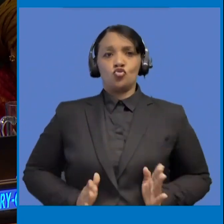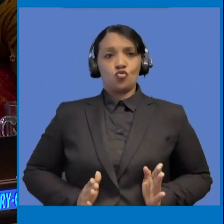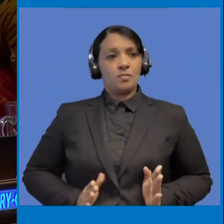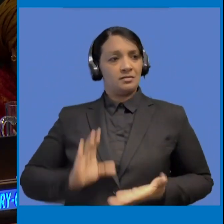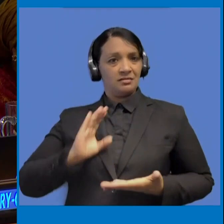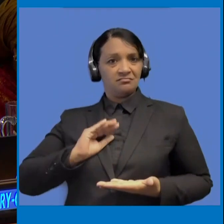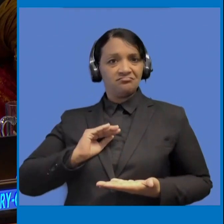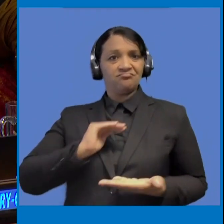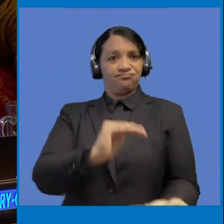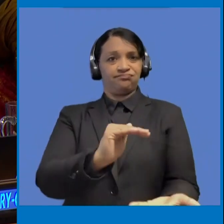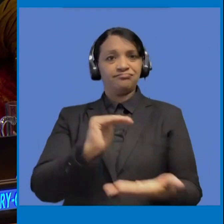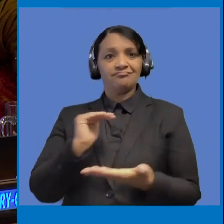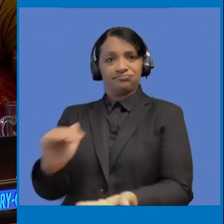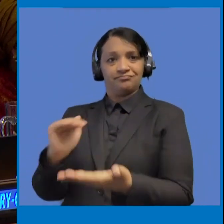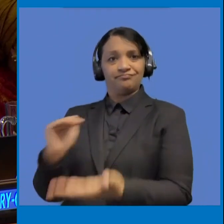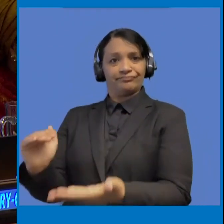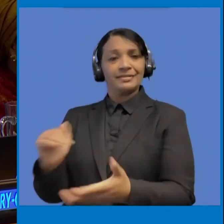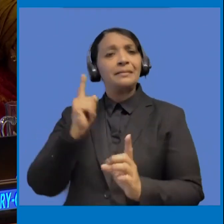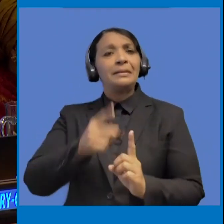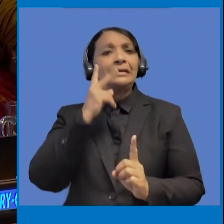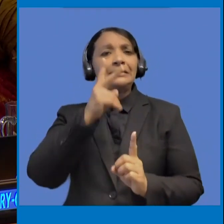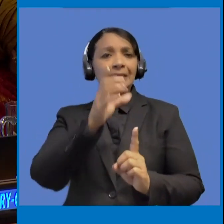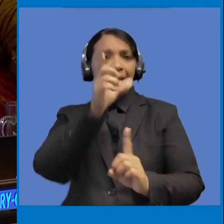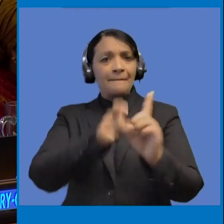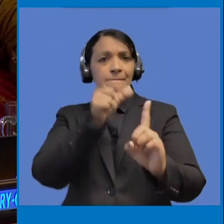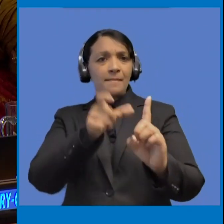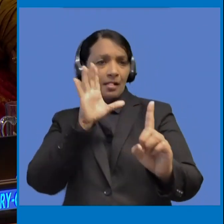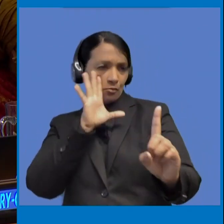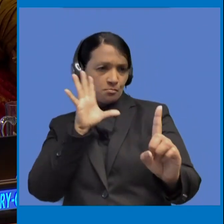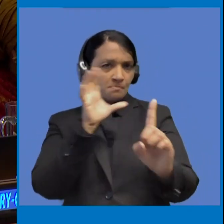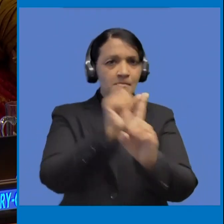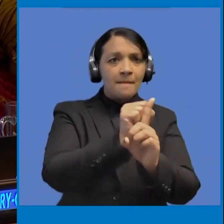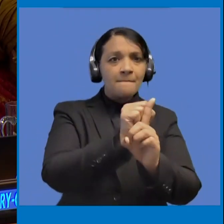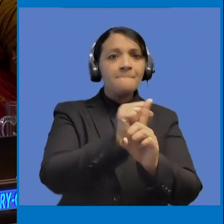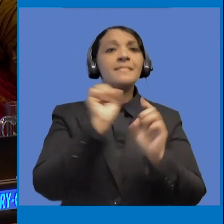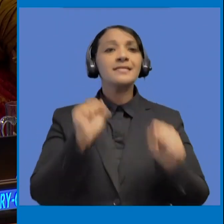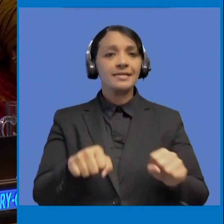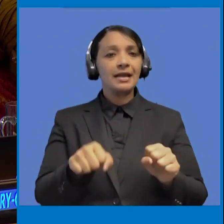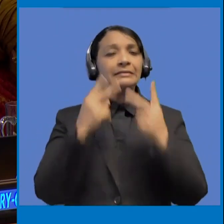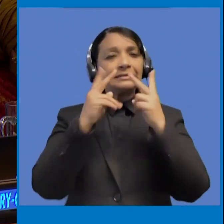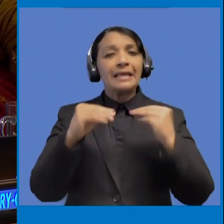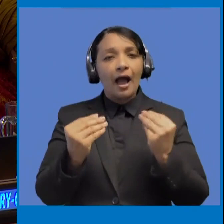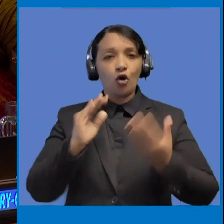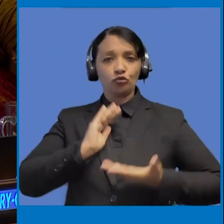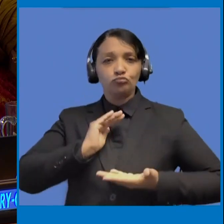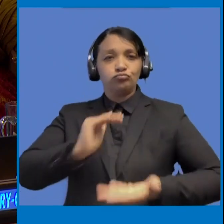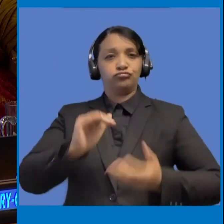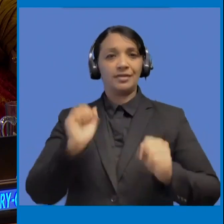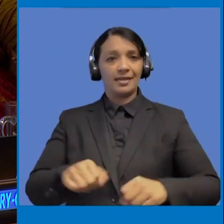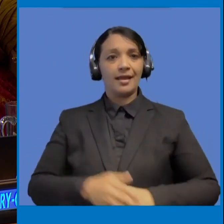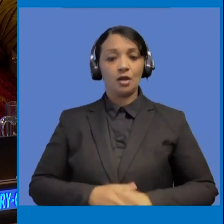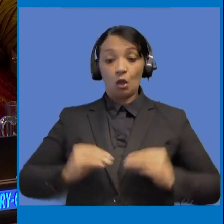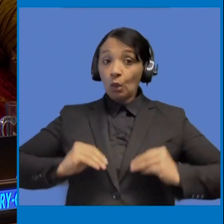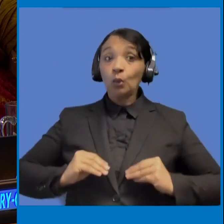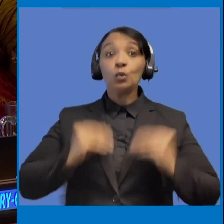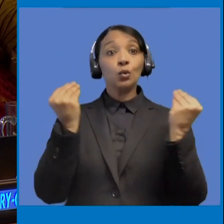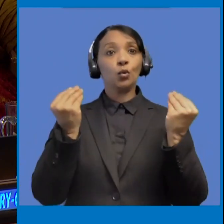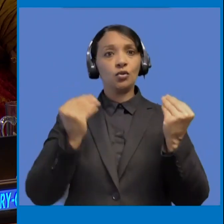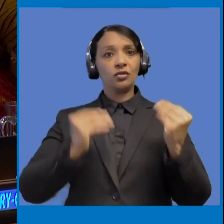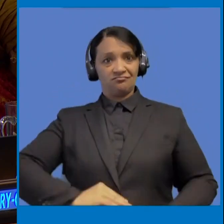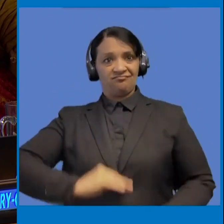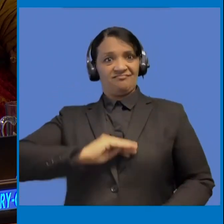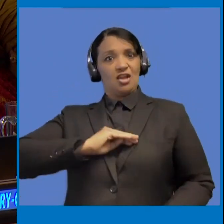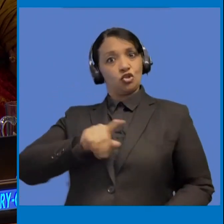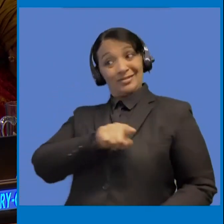people-centered approach to development. The continent's vibrant, young, and innovative population represents